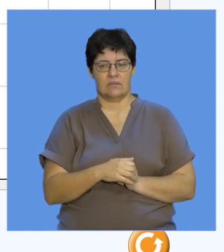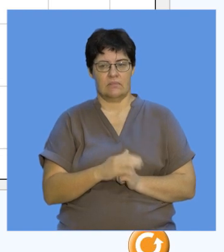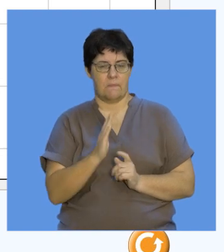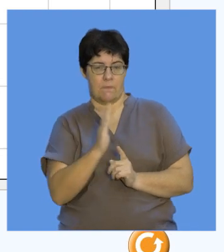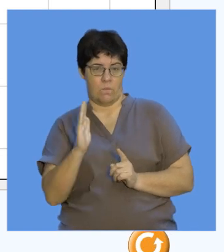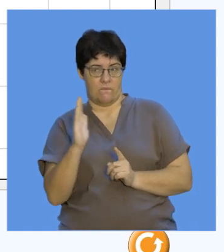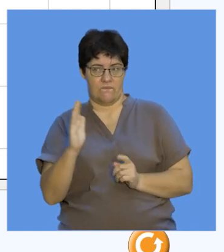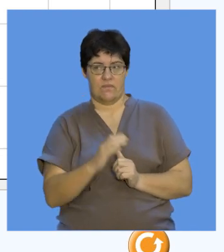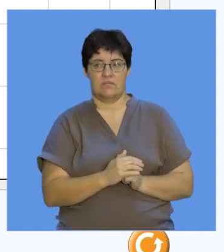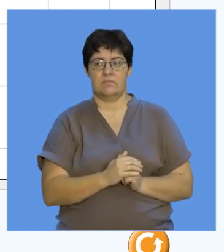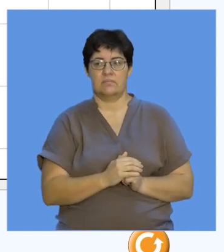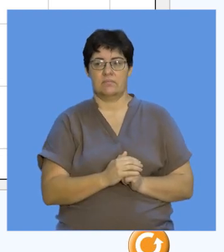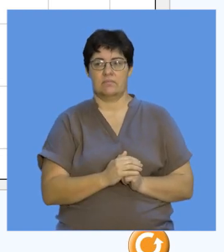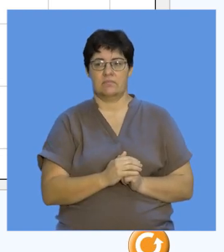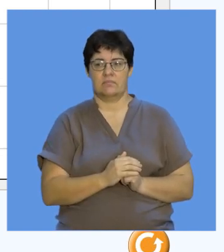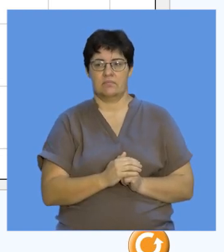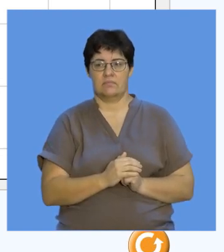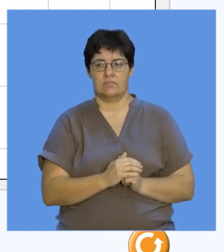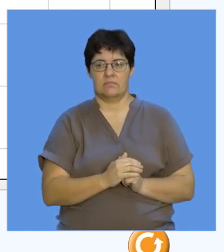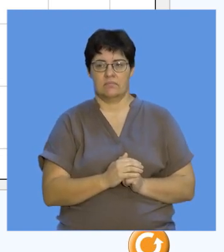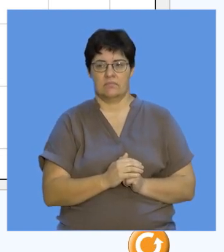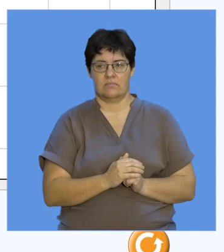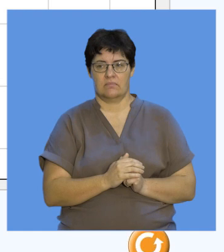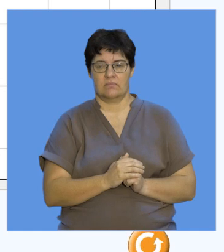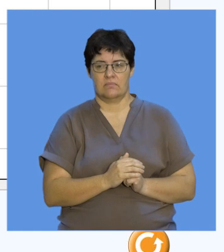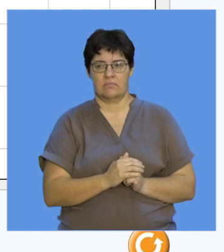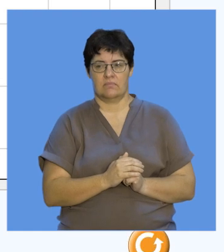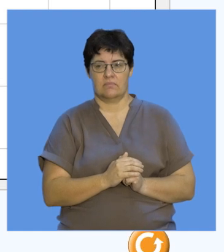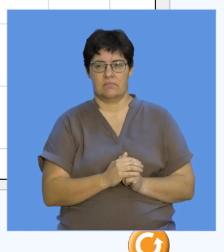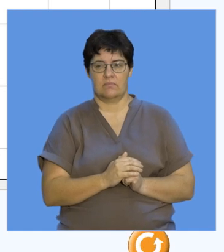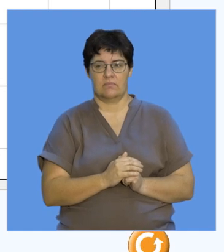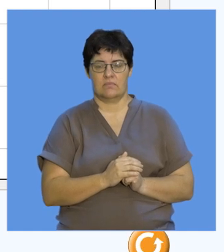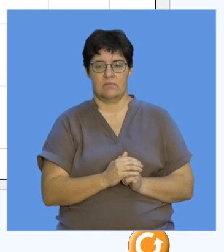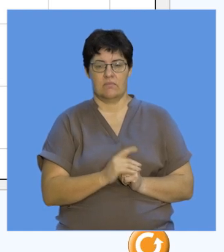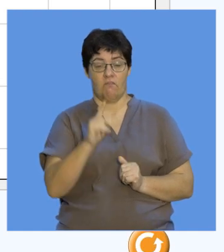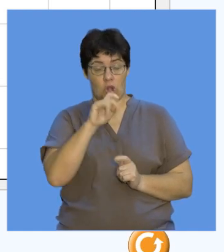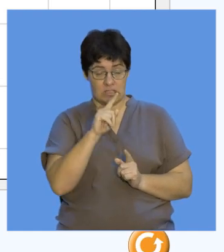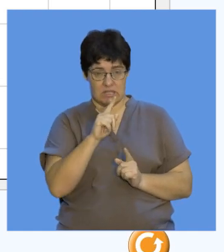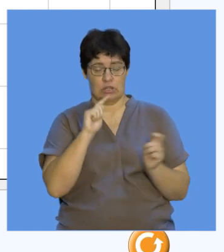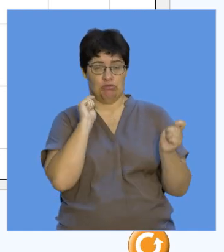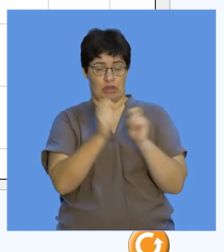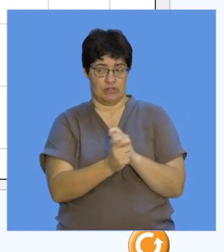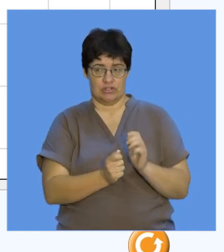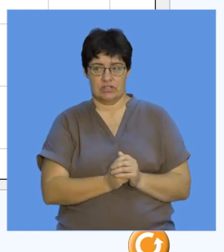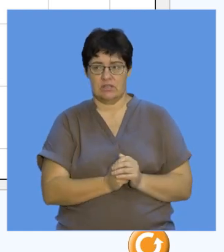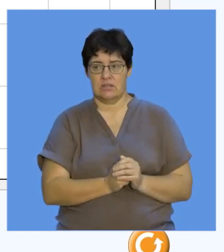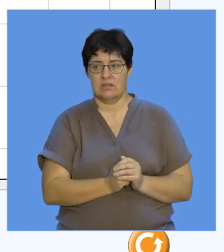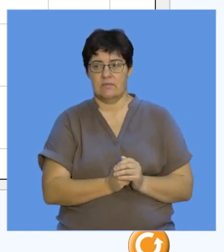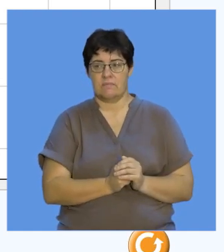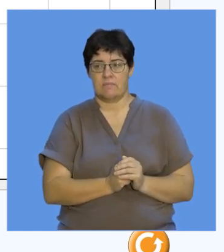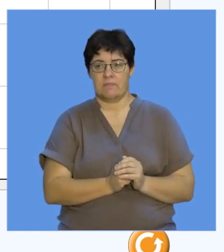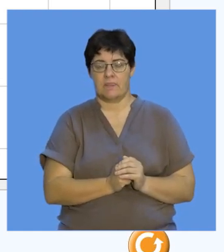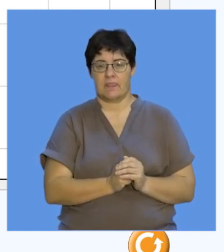Okay, let's change. I'm going to change this velocity. There we go. So what I'm